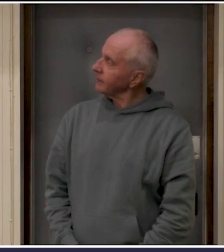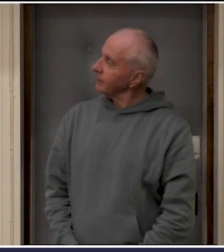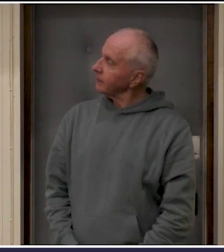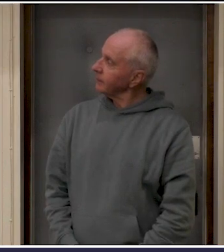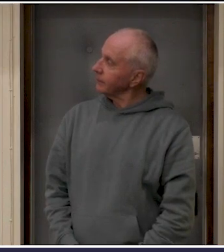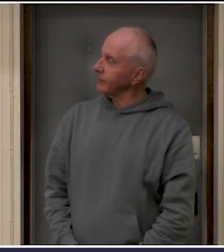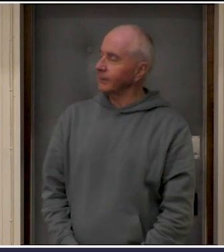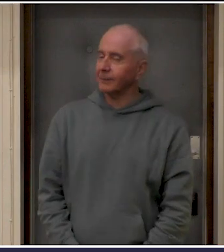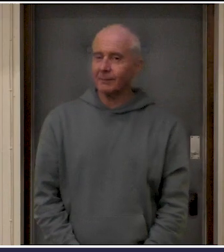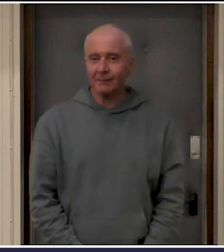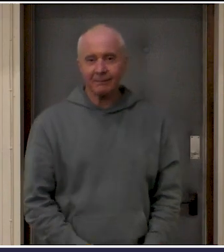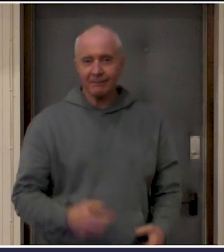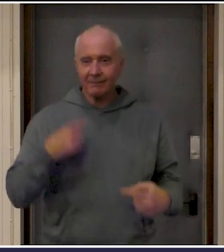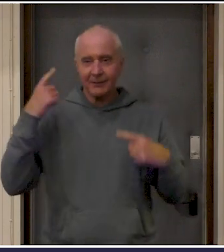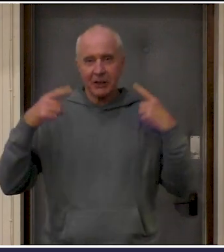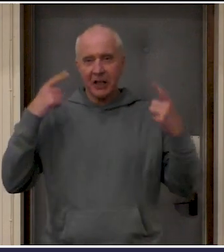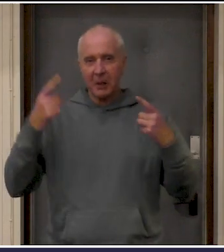Used to sound like this as well.